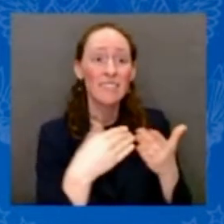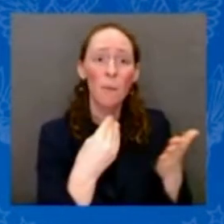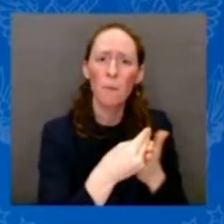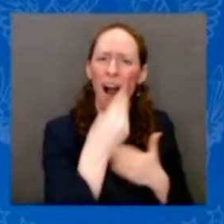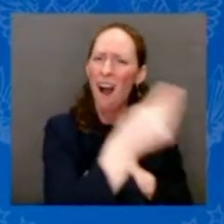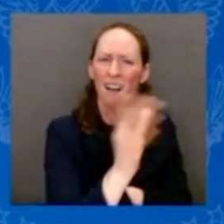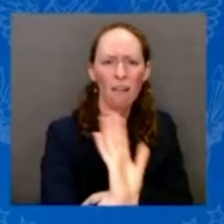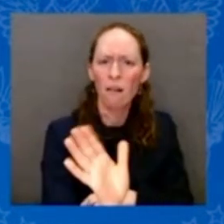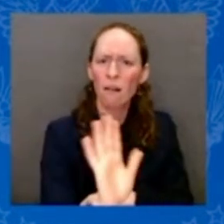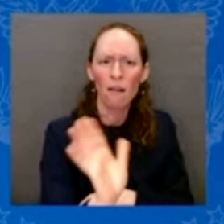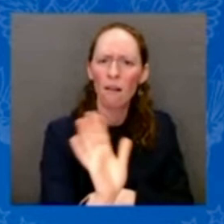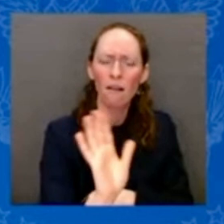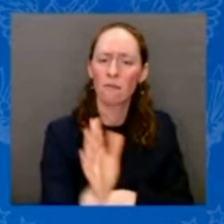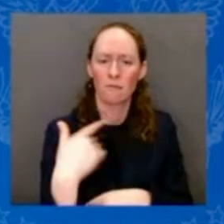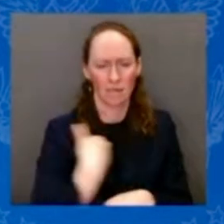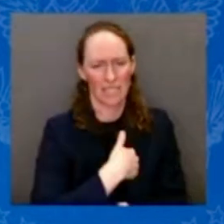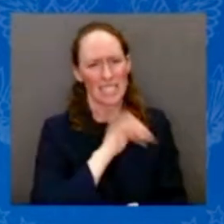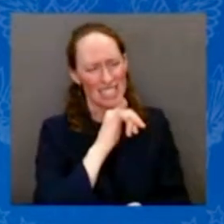firearm sales.